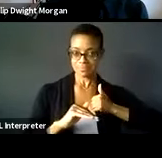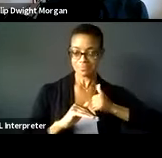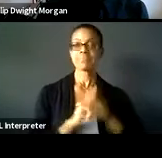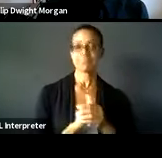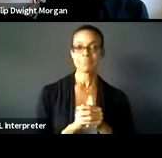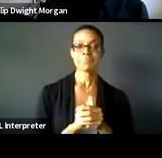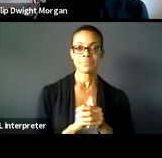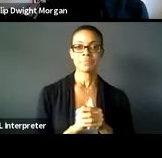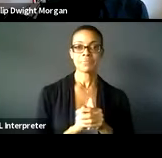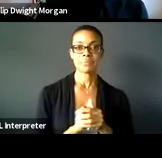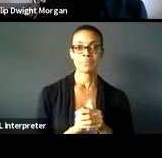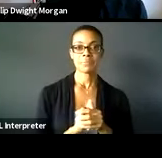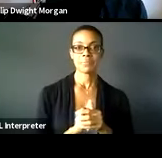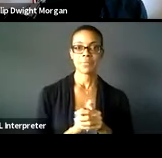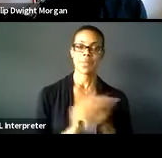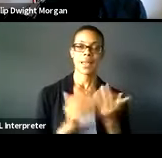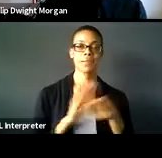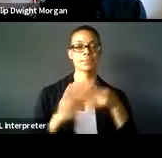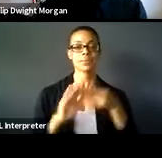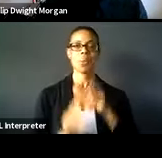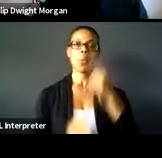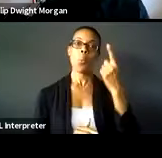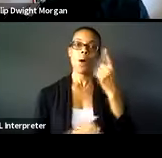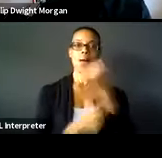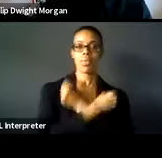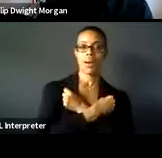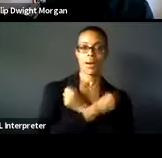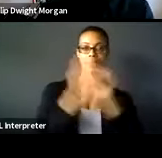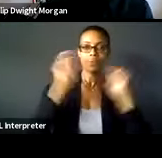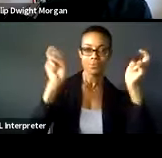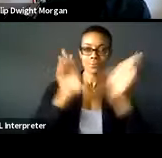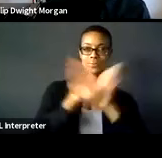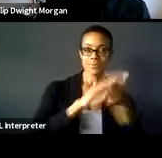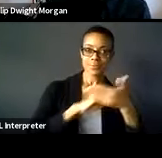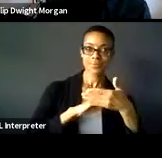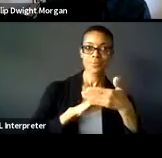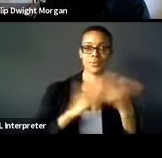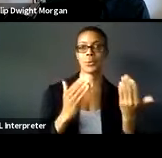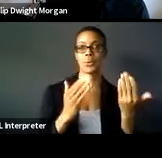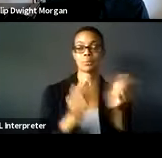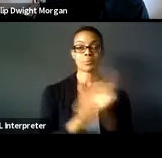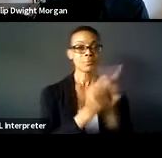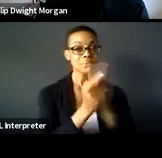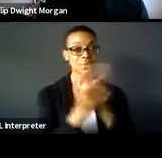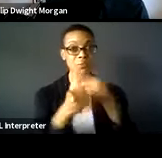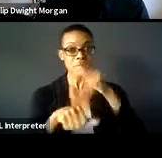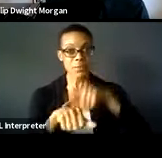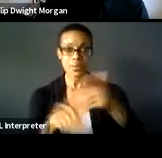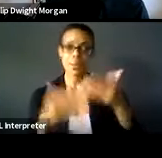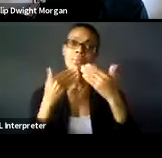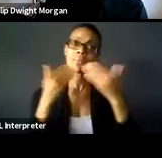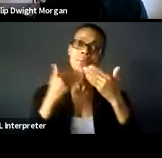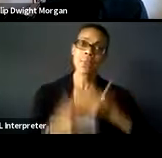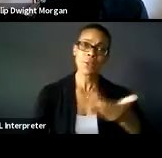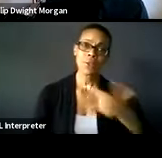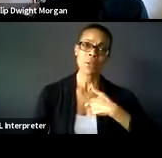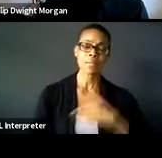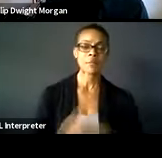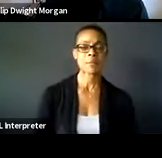With that, glad to meet anyone that I'm meeting for the first time. And thanks for having me. One love.